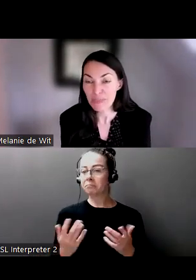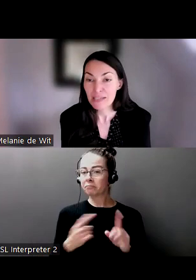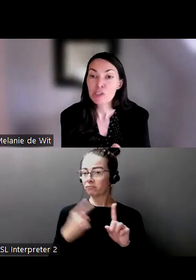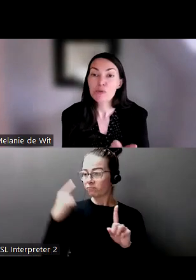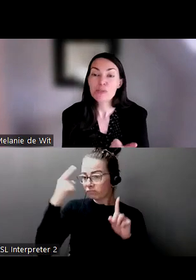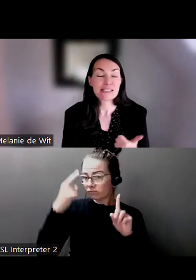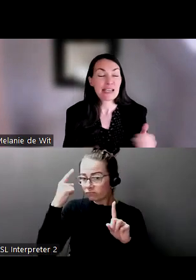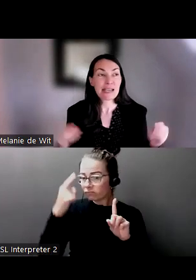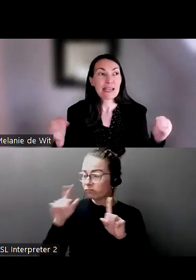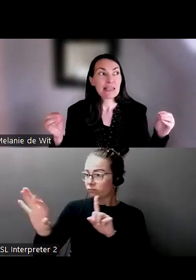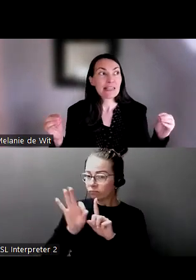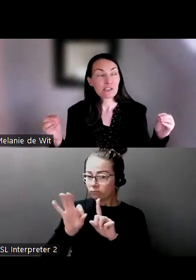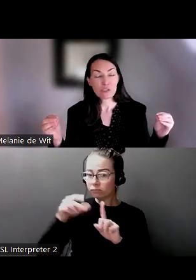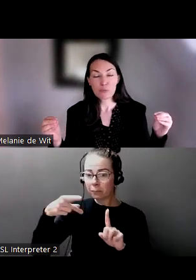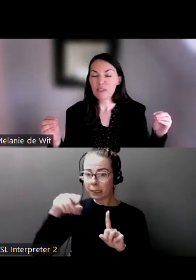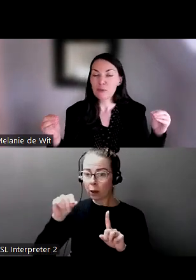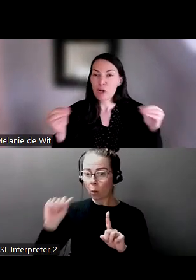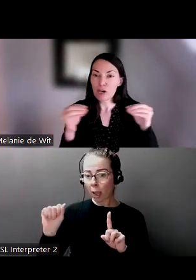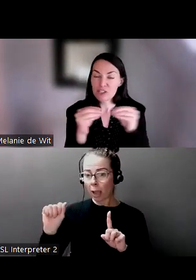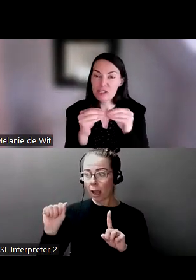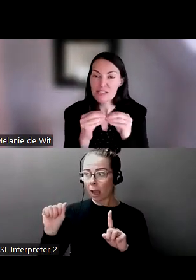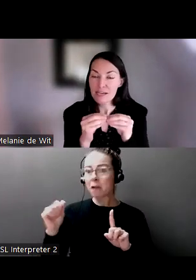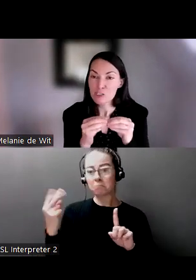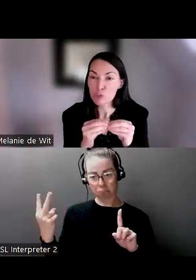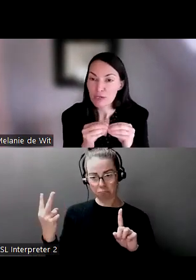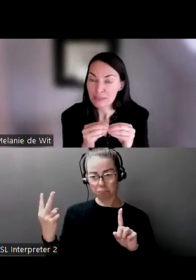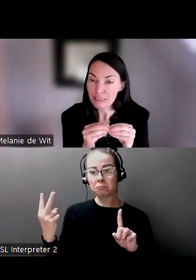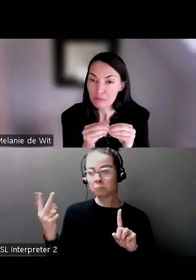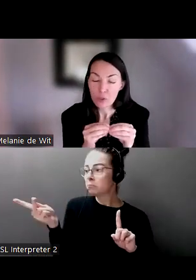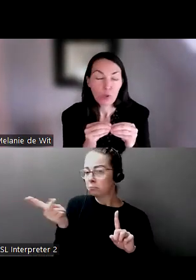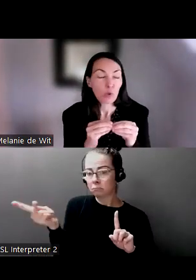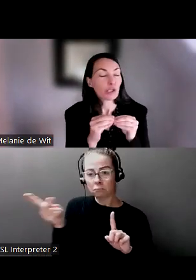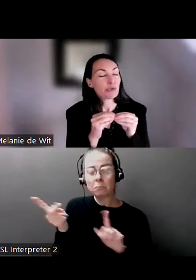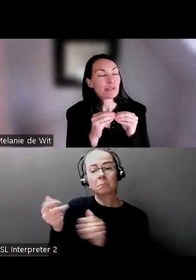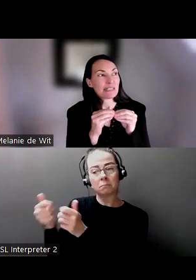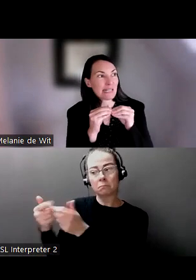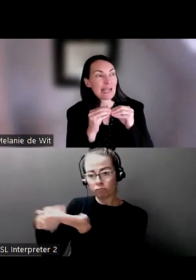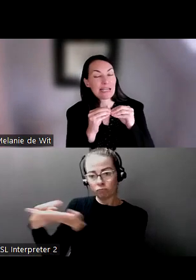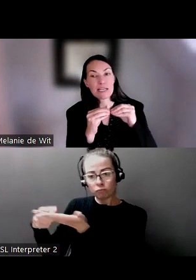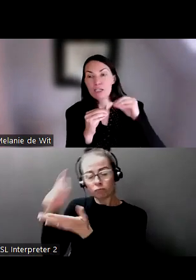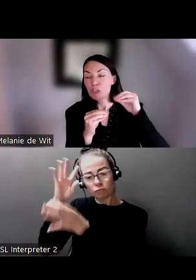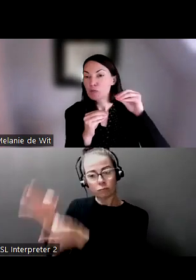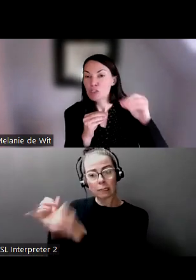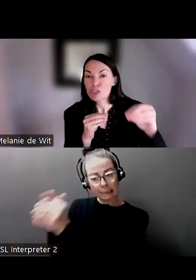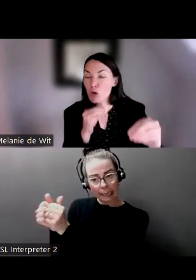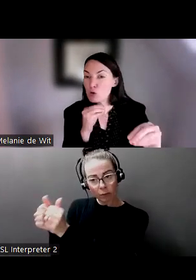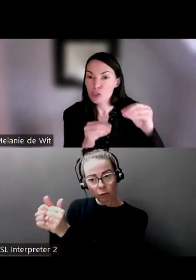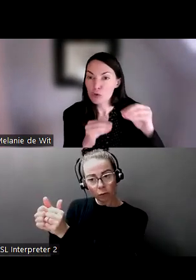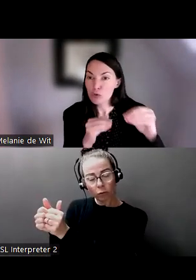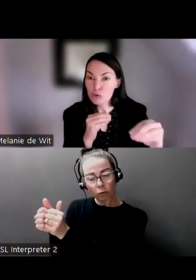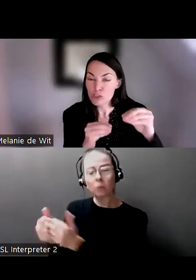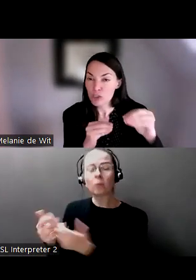attorney. You can say these 2 people are to decide jointly, or you can say, just